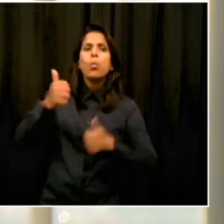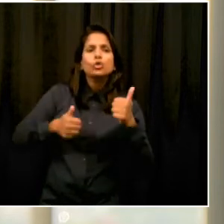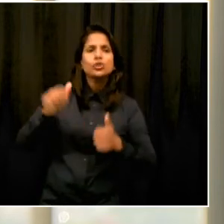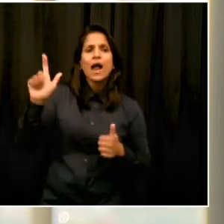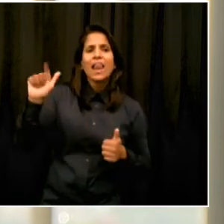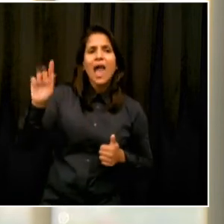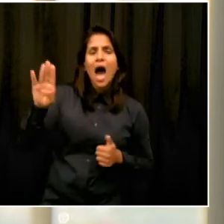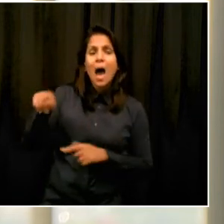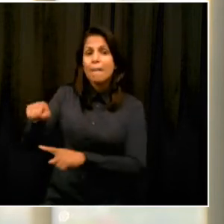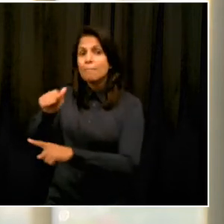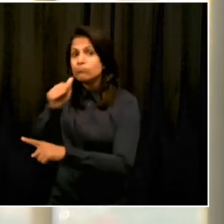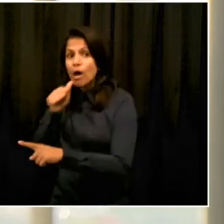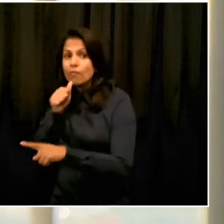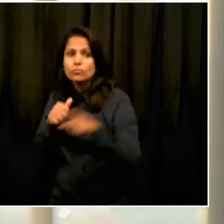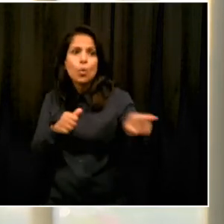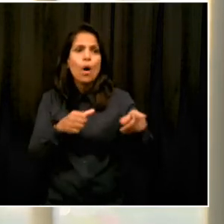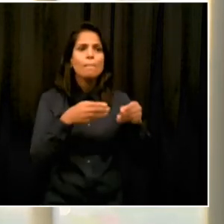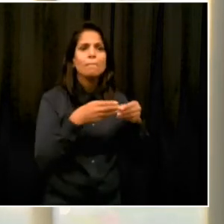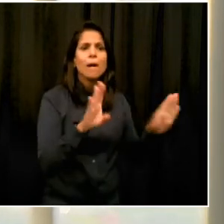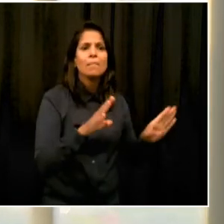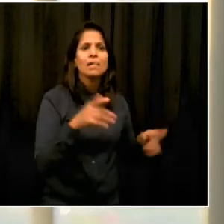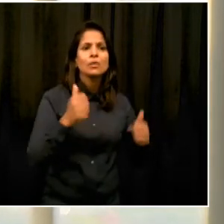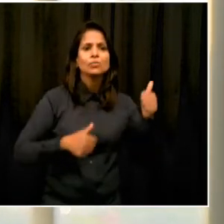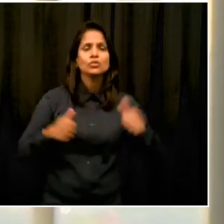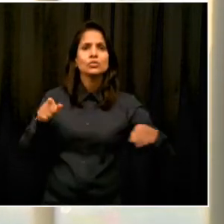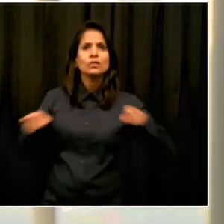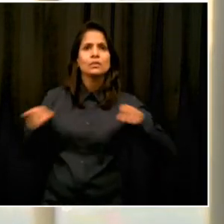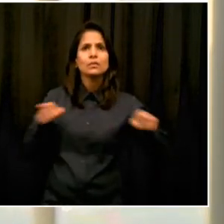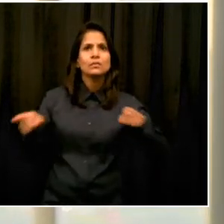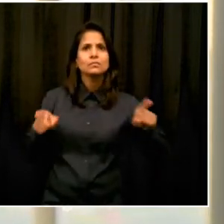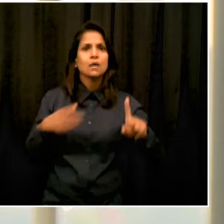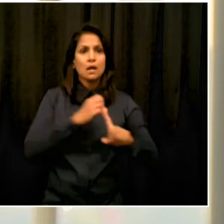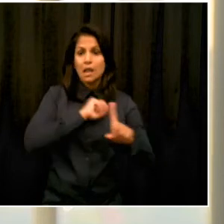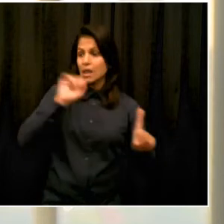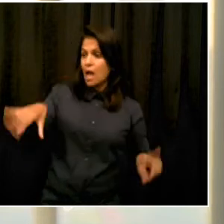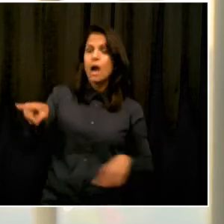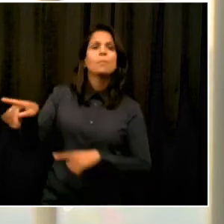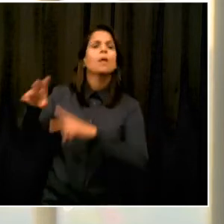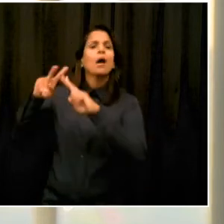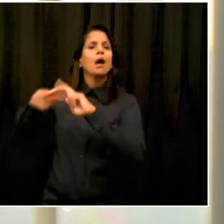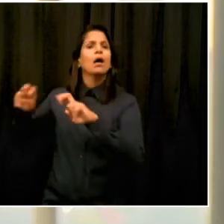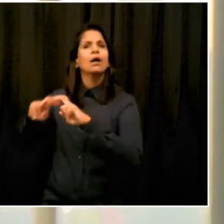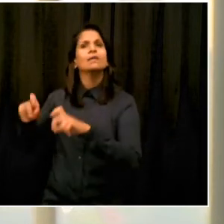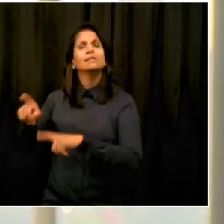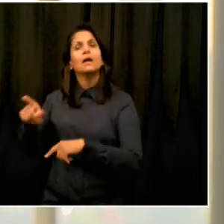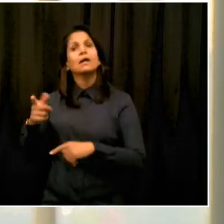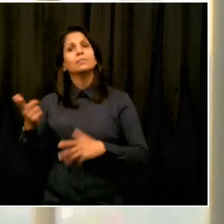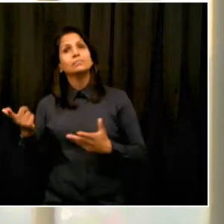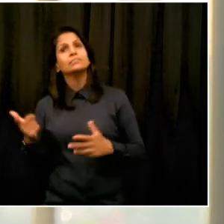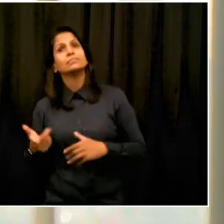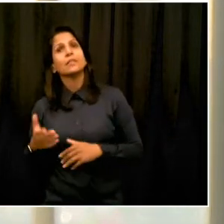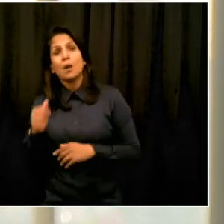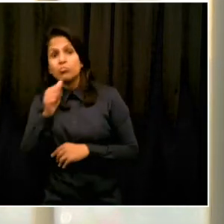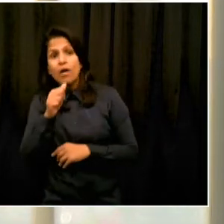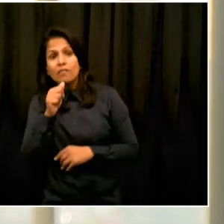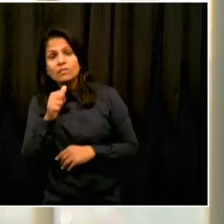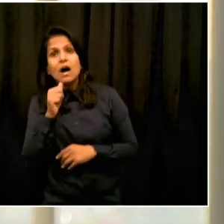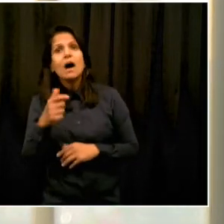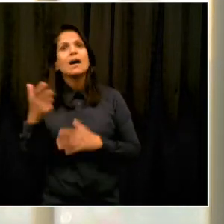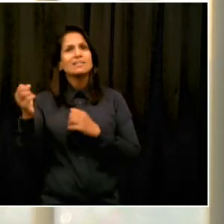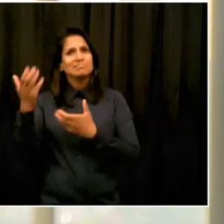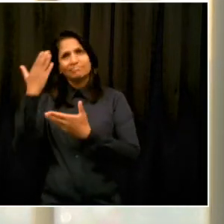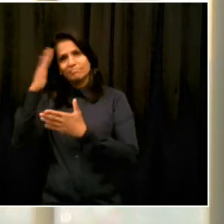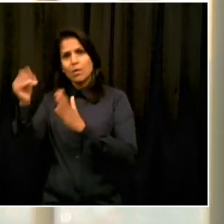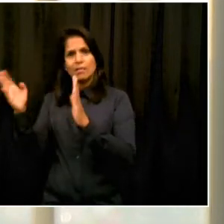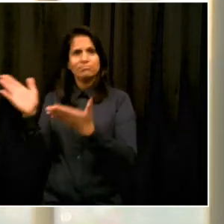And I can just round that out with the citywide numbers. So the majority of tests are coming back within